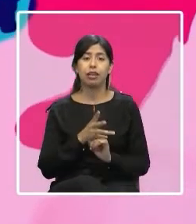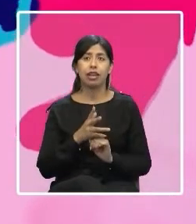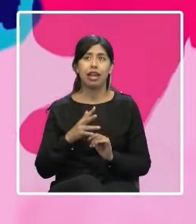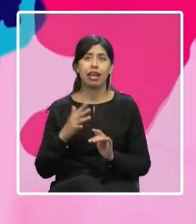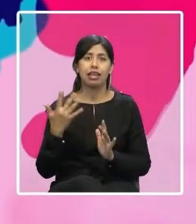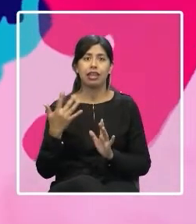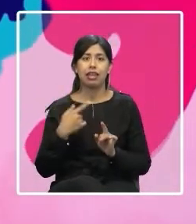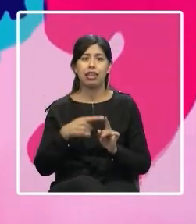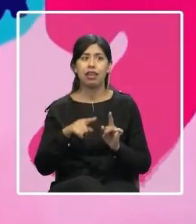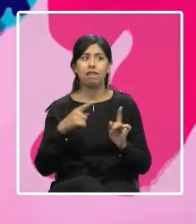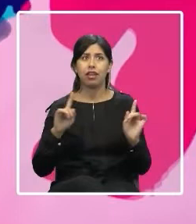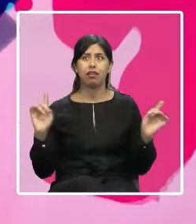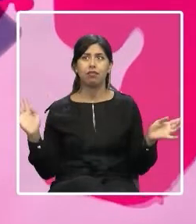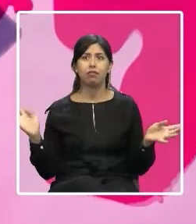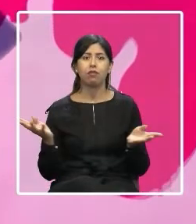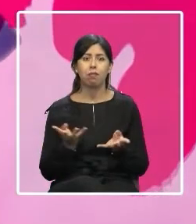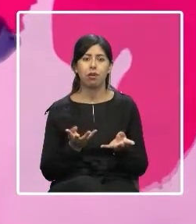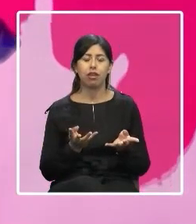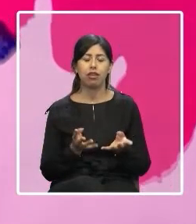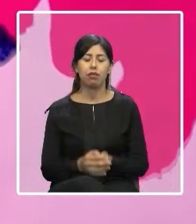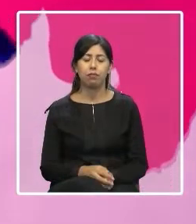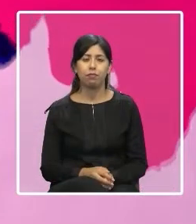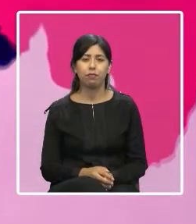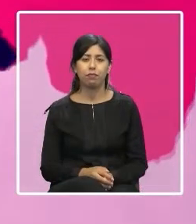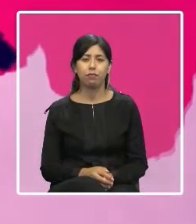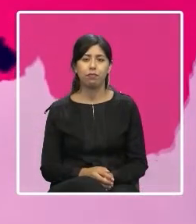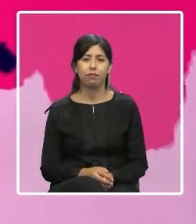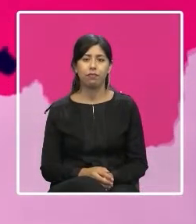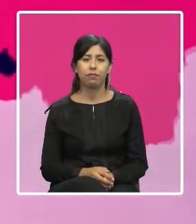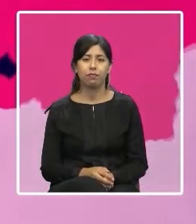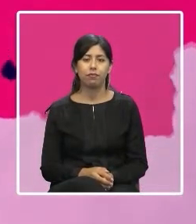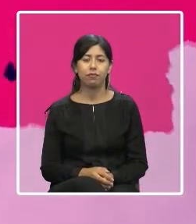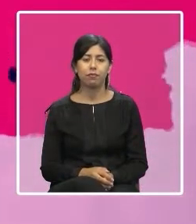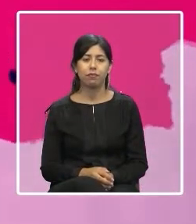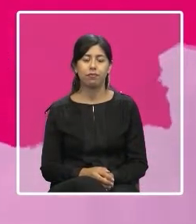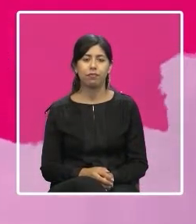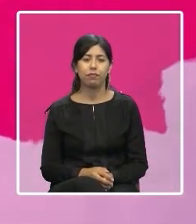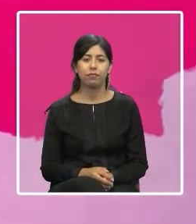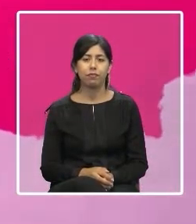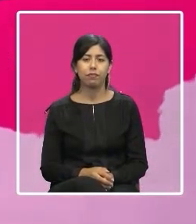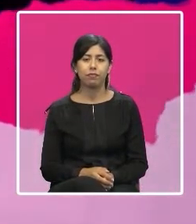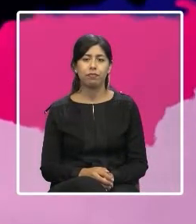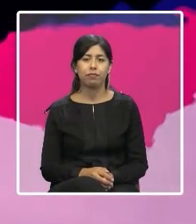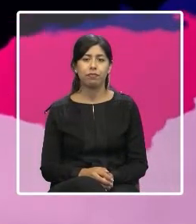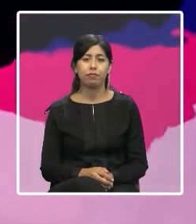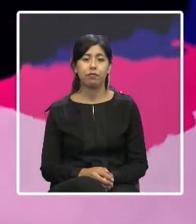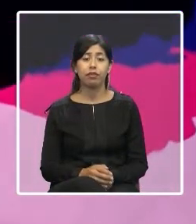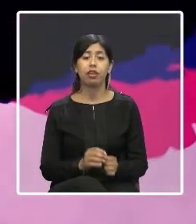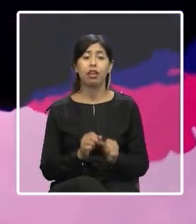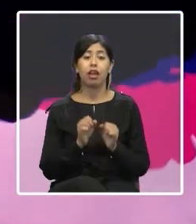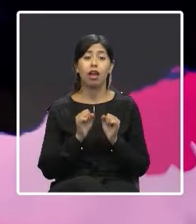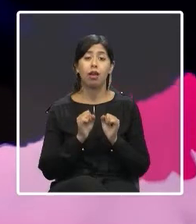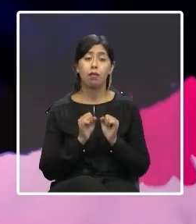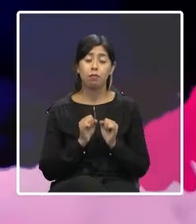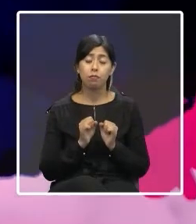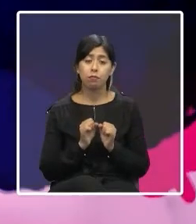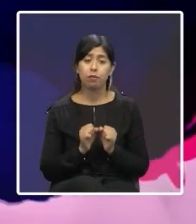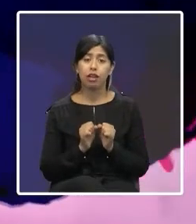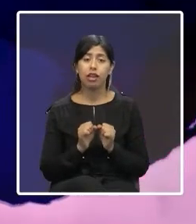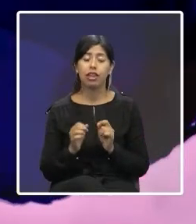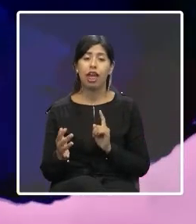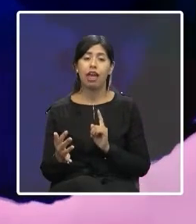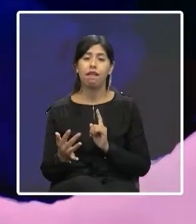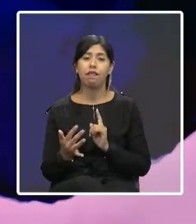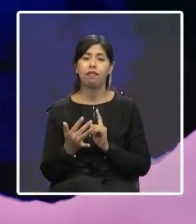atlas from Boston Dynamics can inspire some empathy. Another point, very important, is the fact that